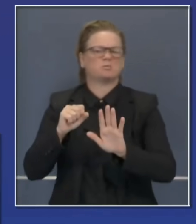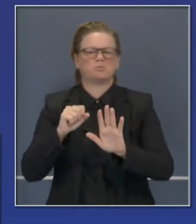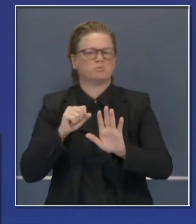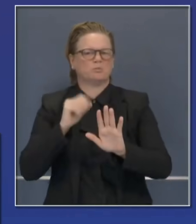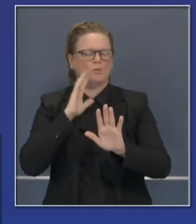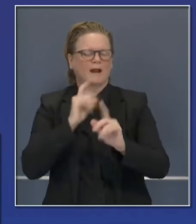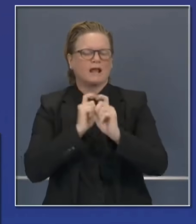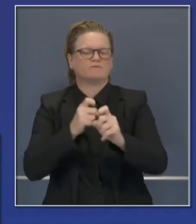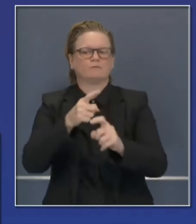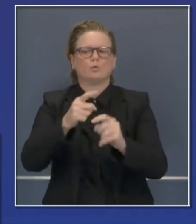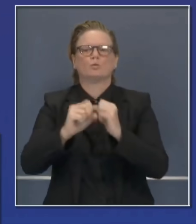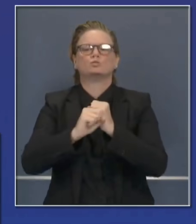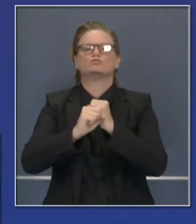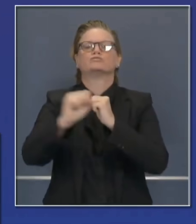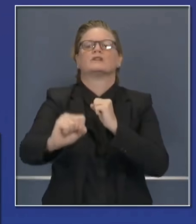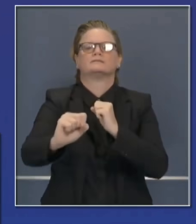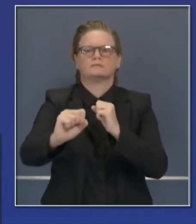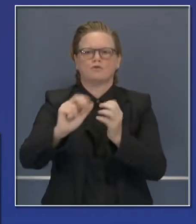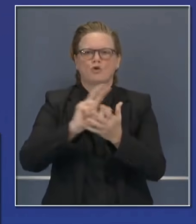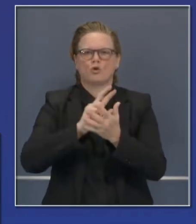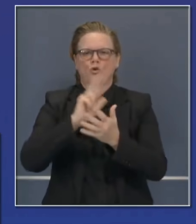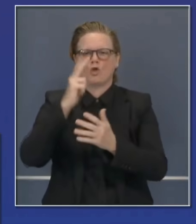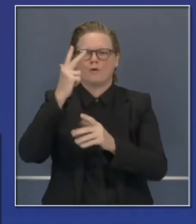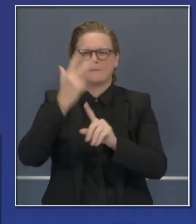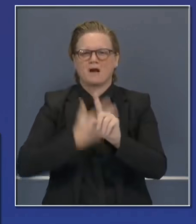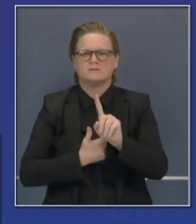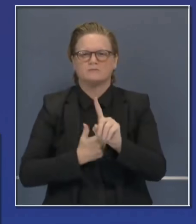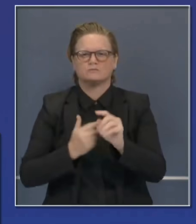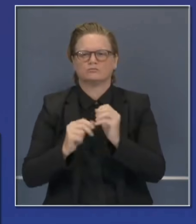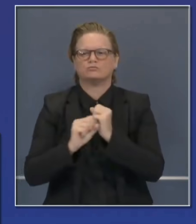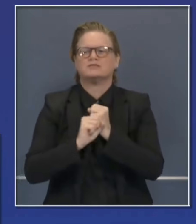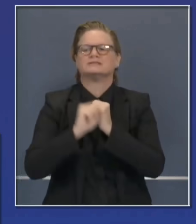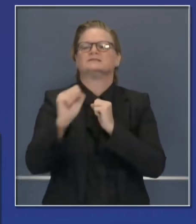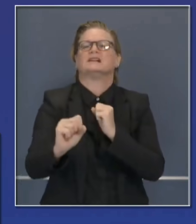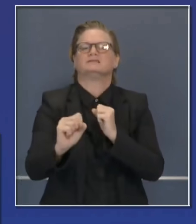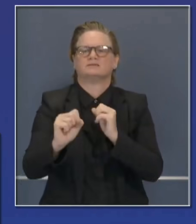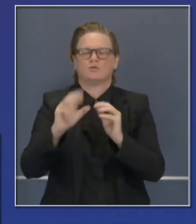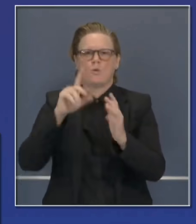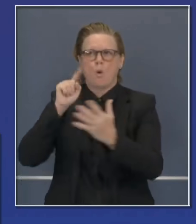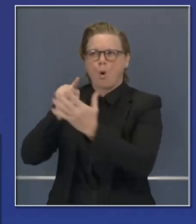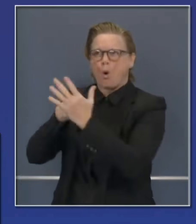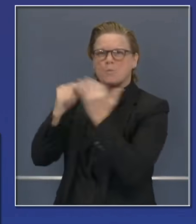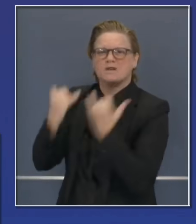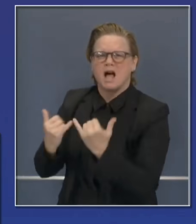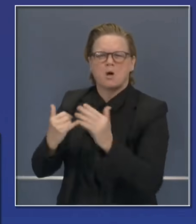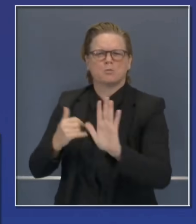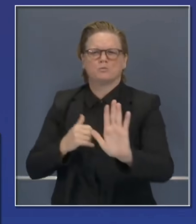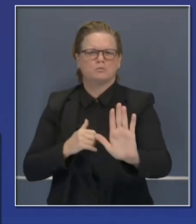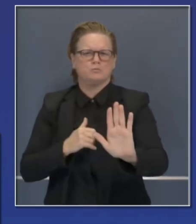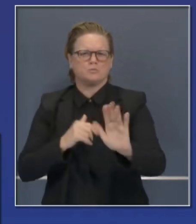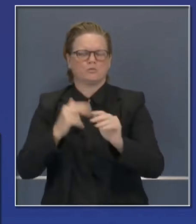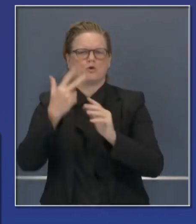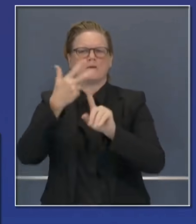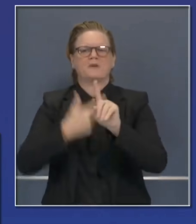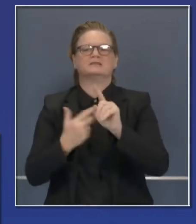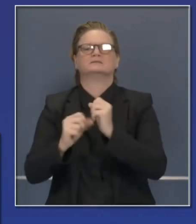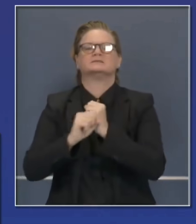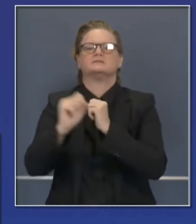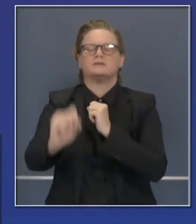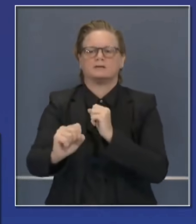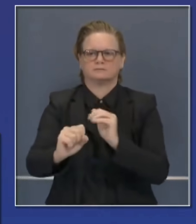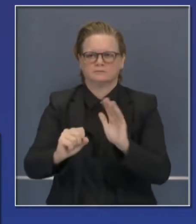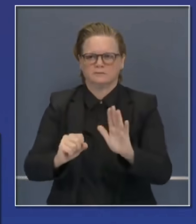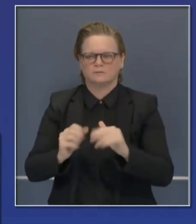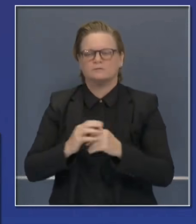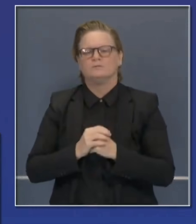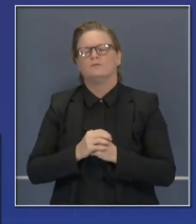essence, a float. That sales tax is collected by the business member. It is in a bank account, supposed to be